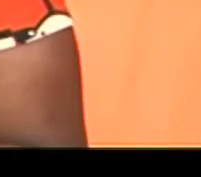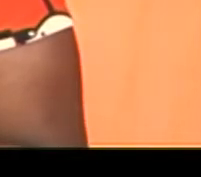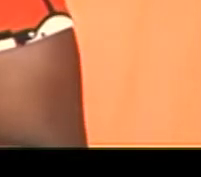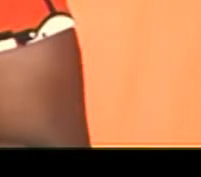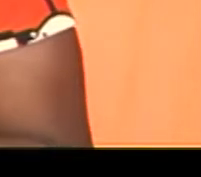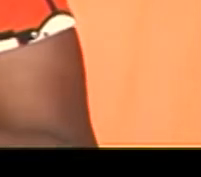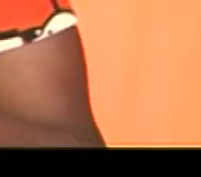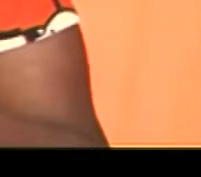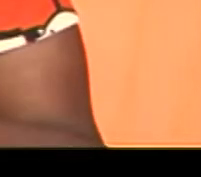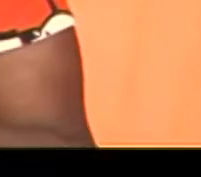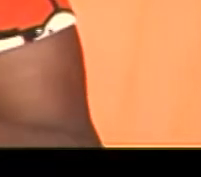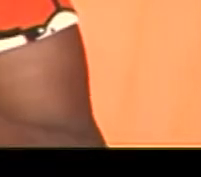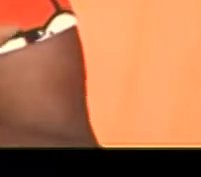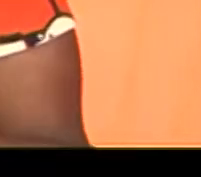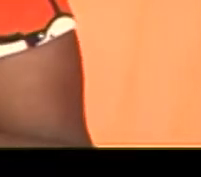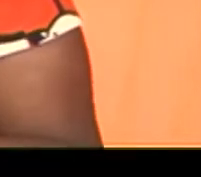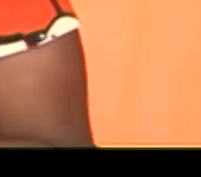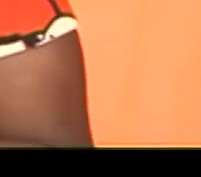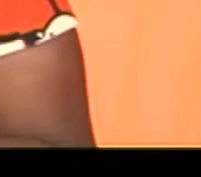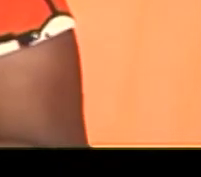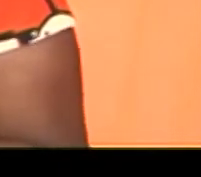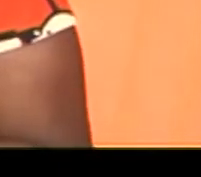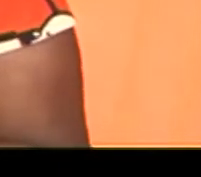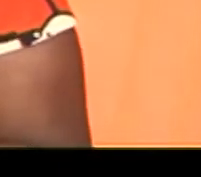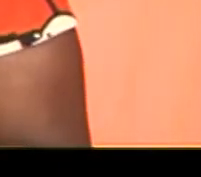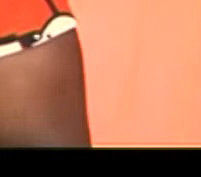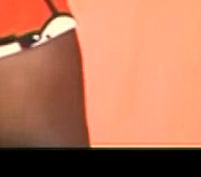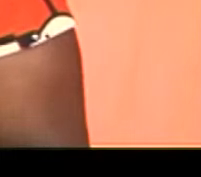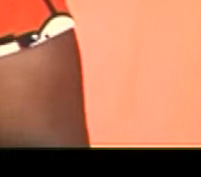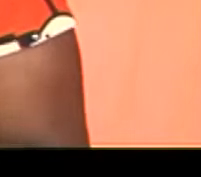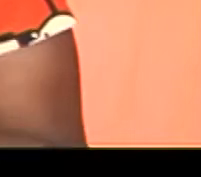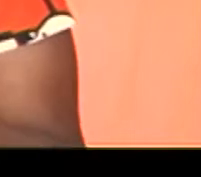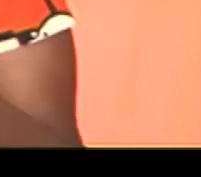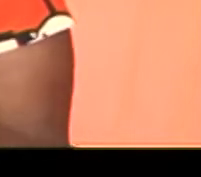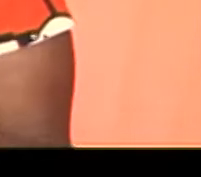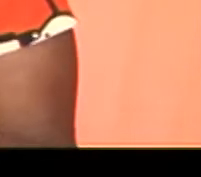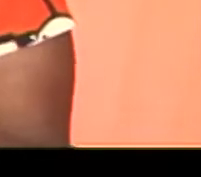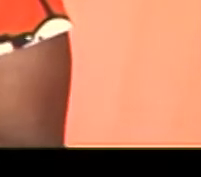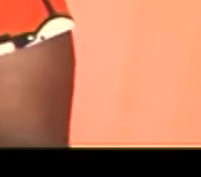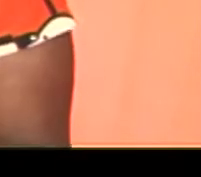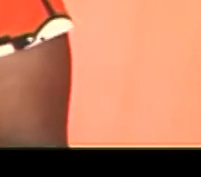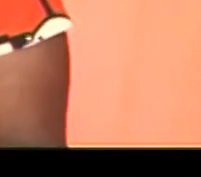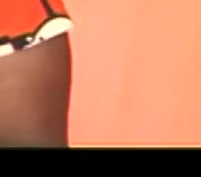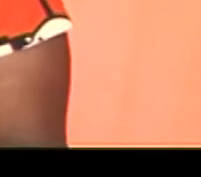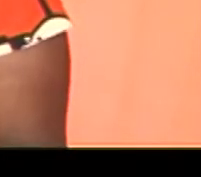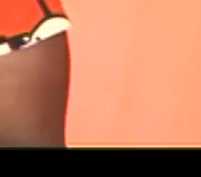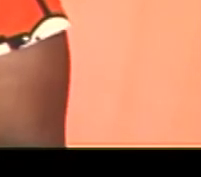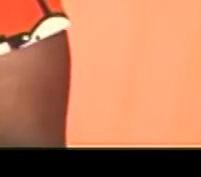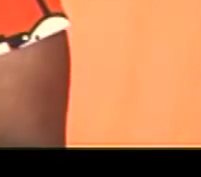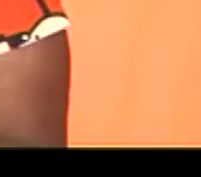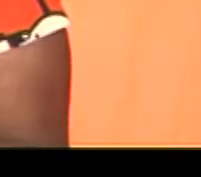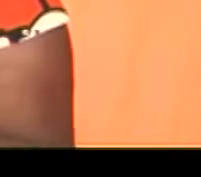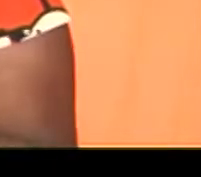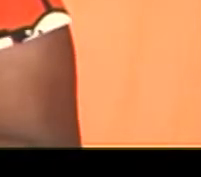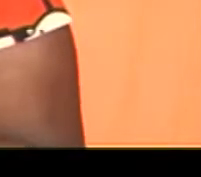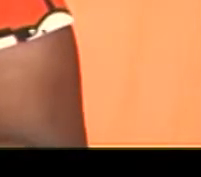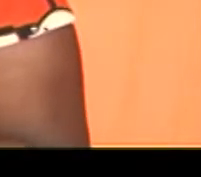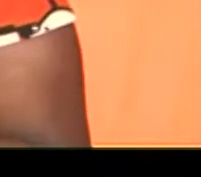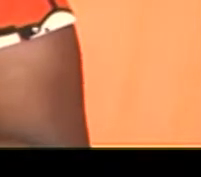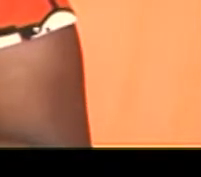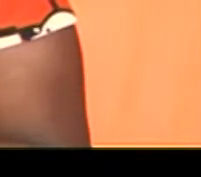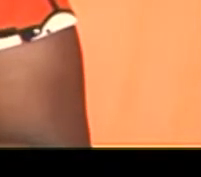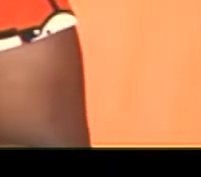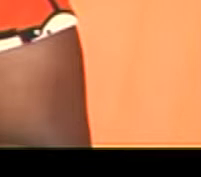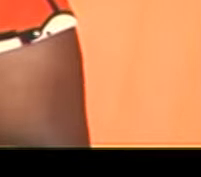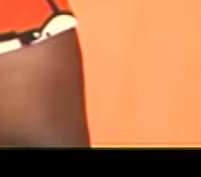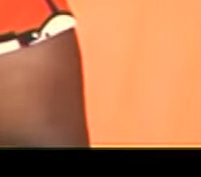The Bible says that the Spirit of God will comfort us on every side. And may God comfort you. Whatever it is that 2021 is going to present you with, do not